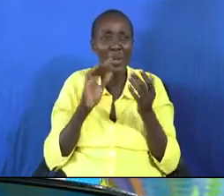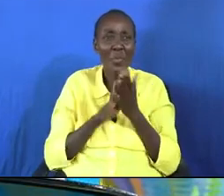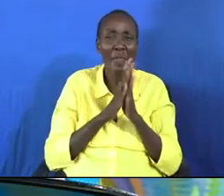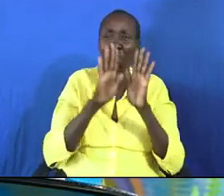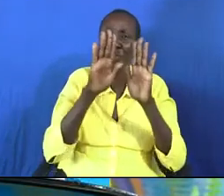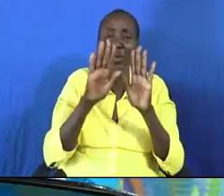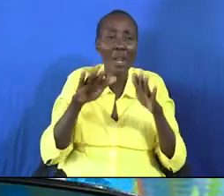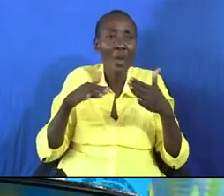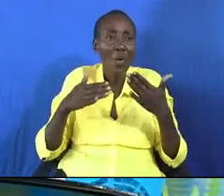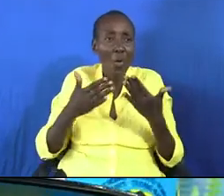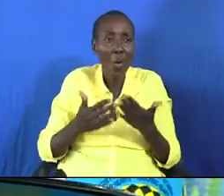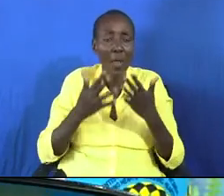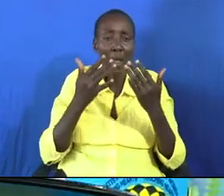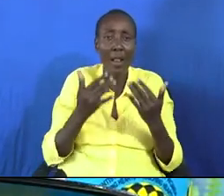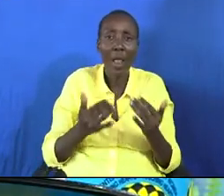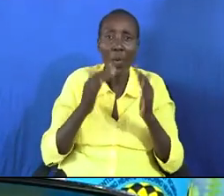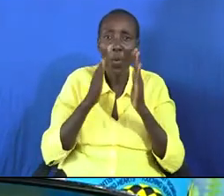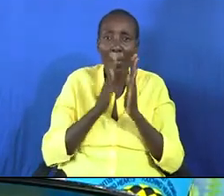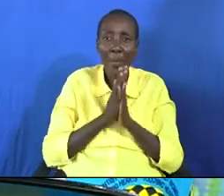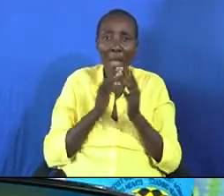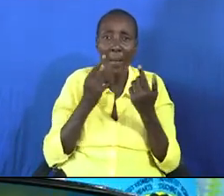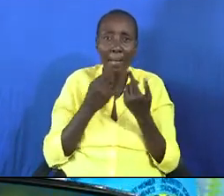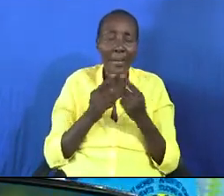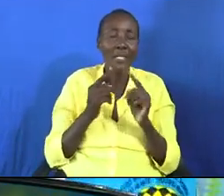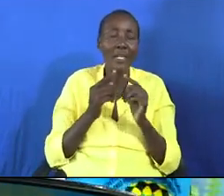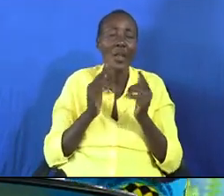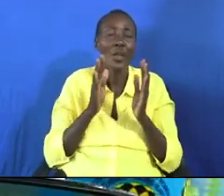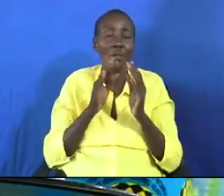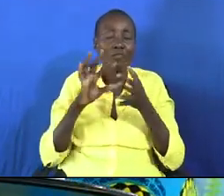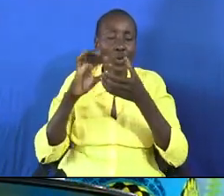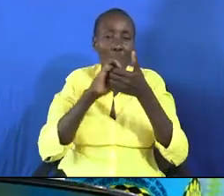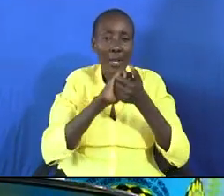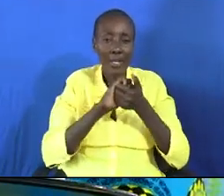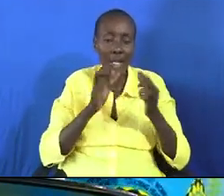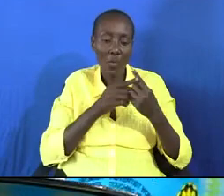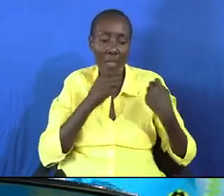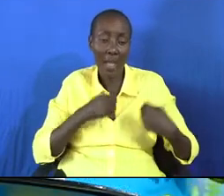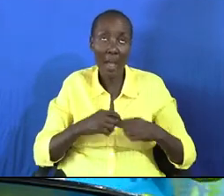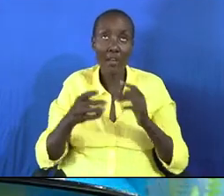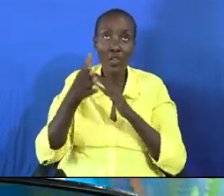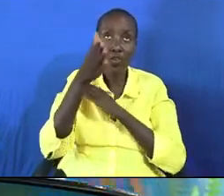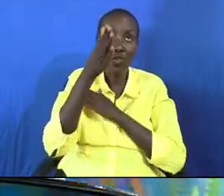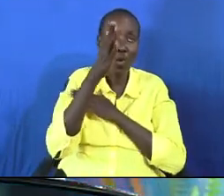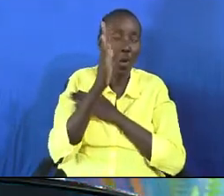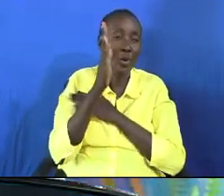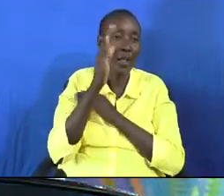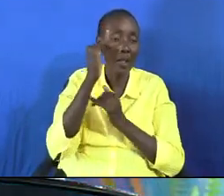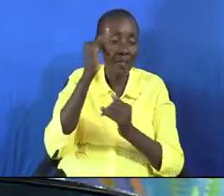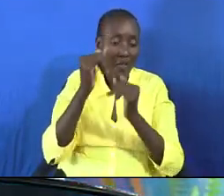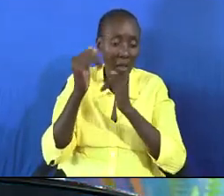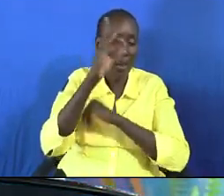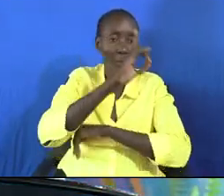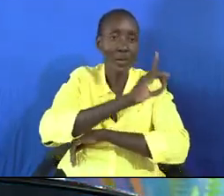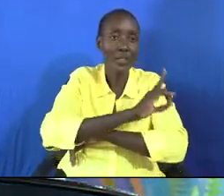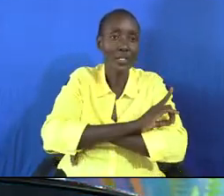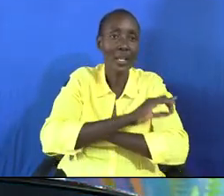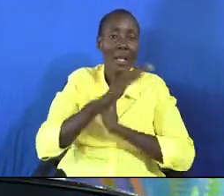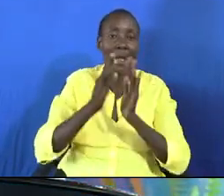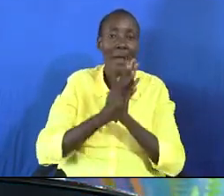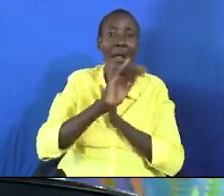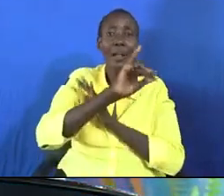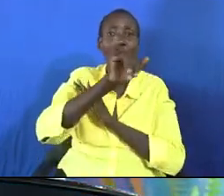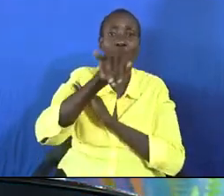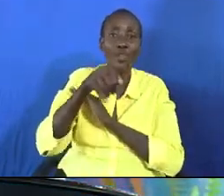point where we are working with the heart of God? Because that's what we are being called to do in these last days. And